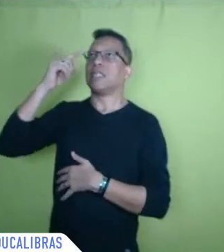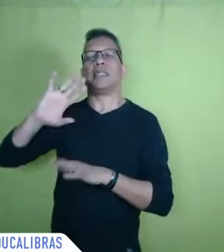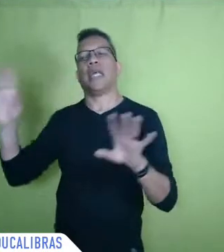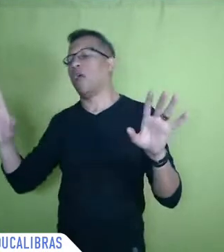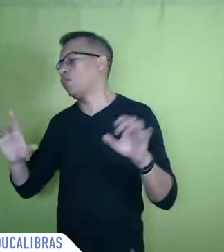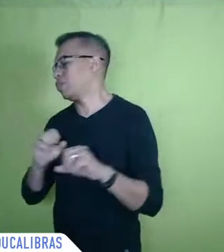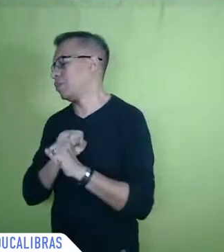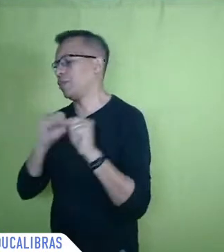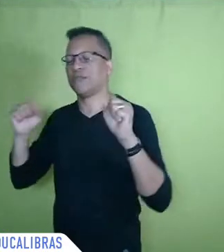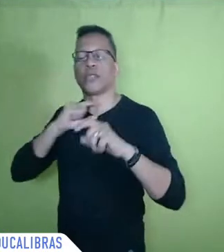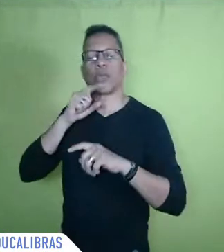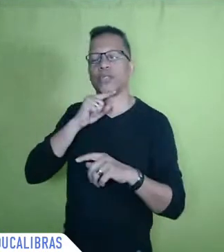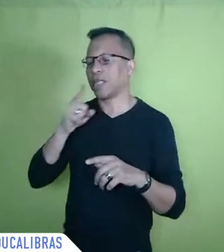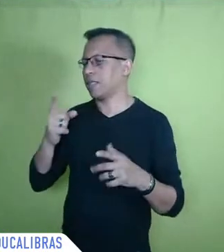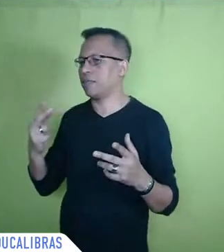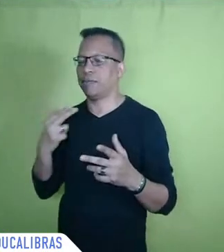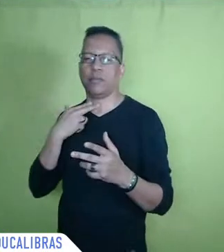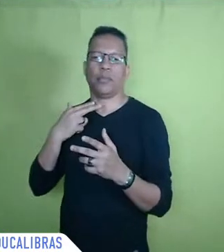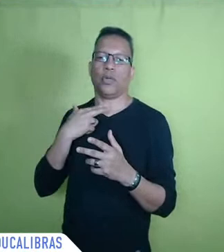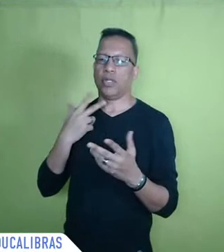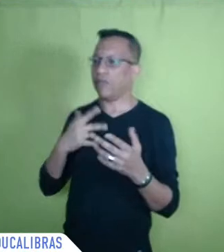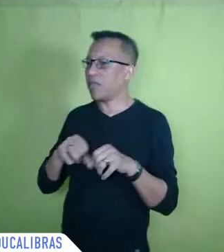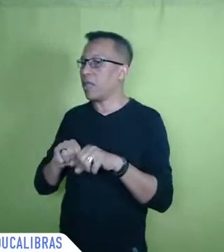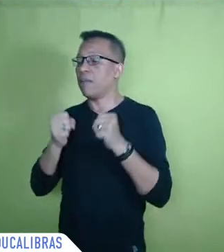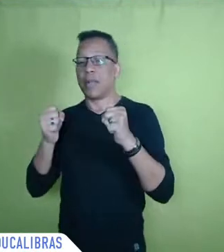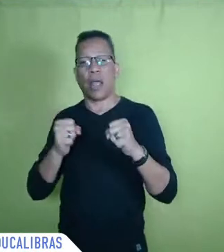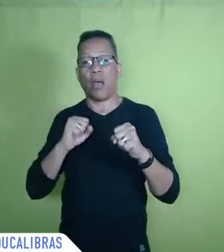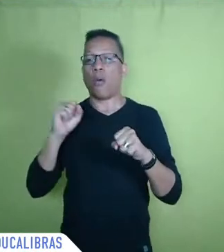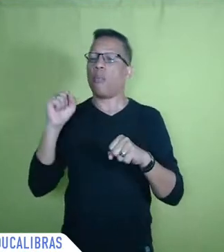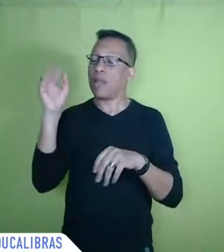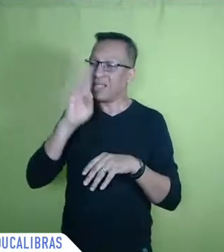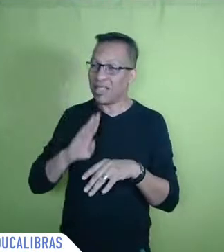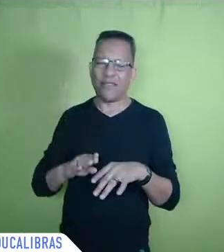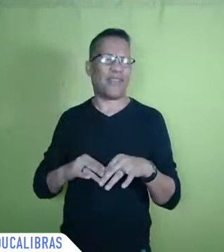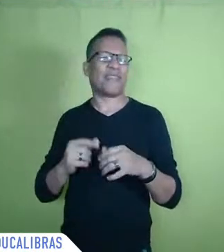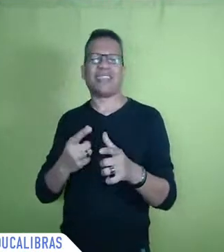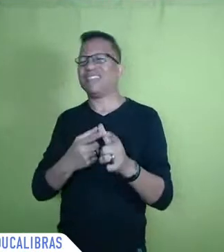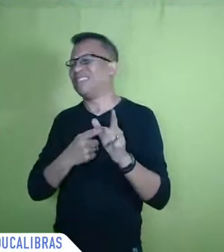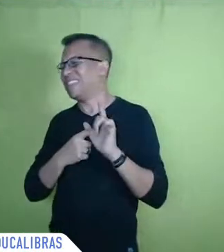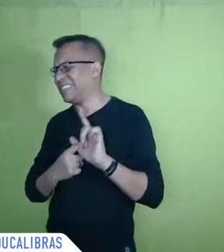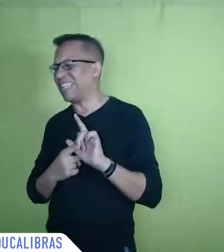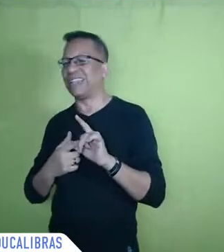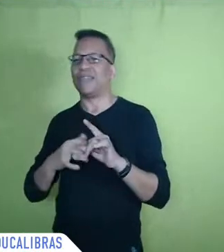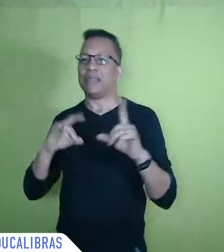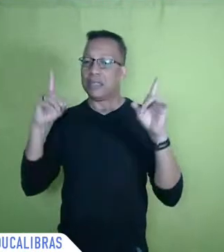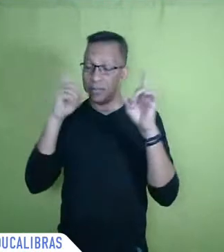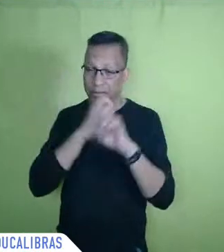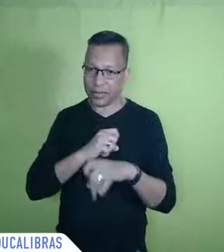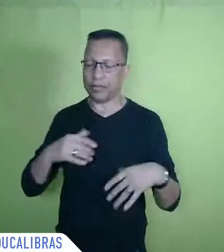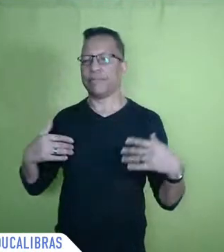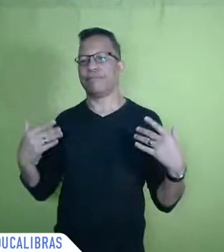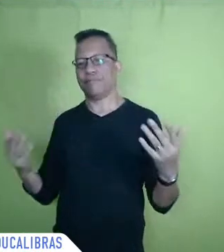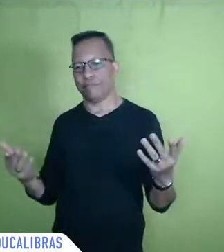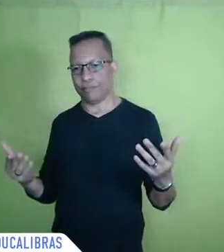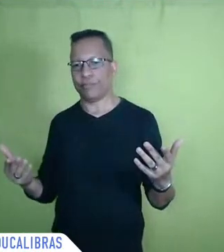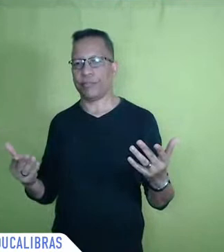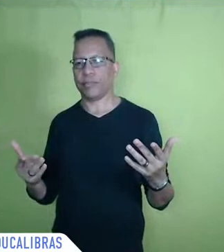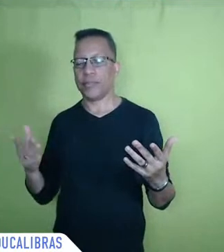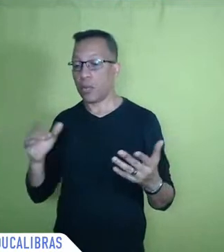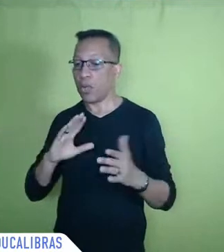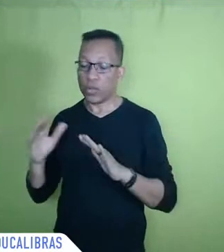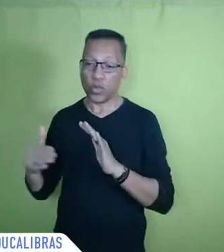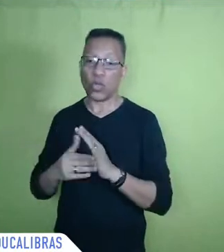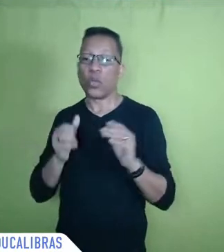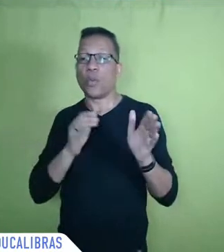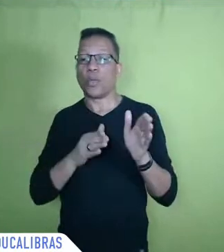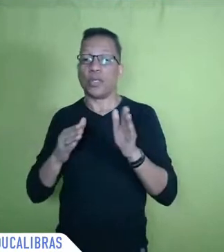public policies. So you keep this game, so every time you mention something, they come and say that's